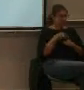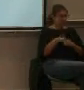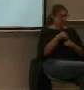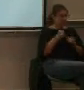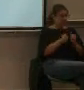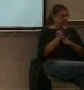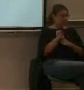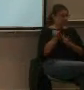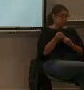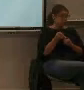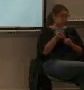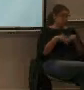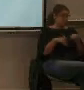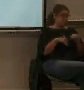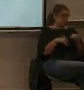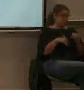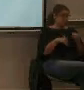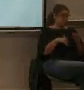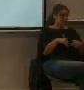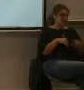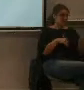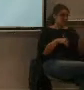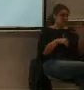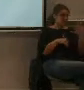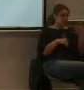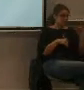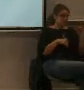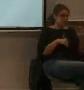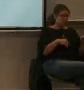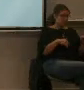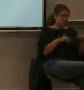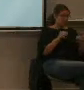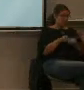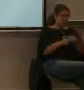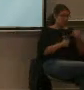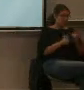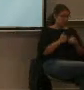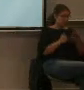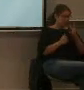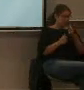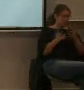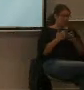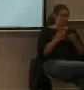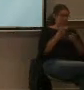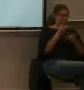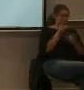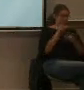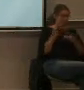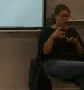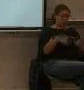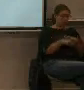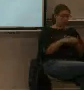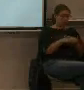most cases than the upper 95th percentile in most of this water. So there's a lot of nutrient coming into the